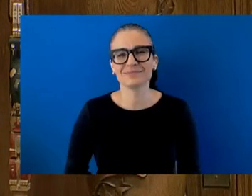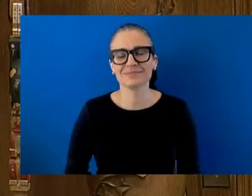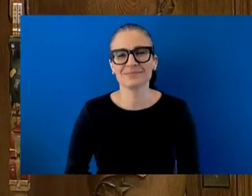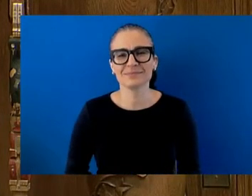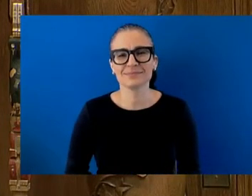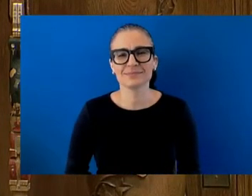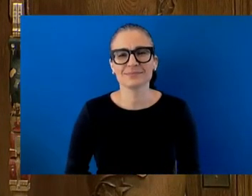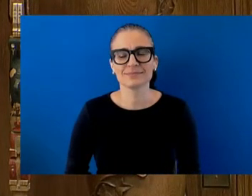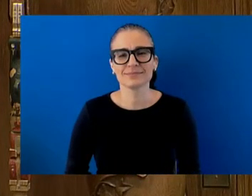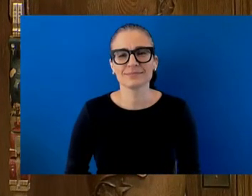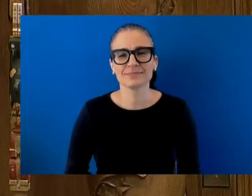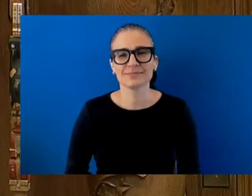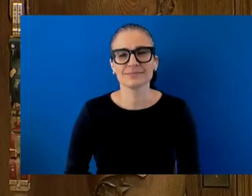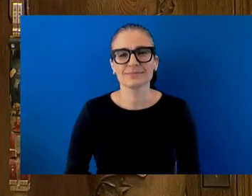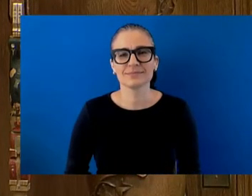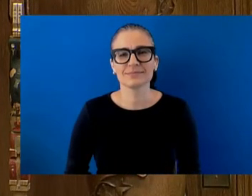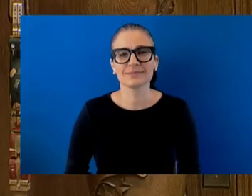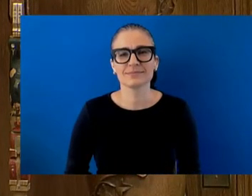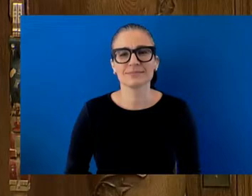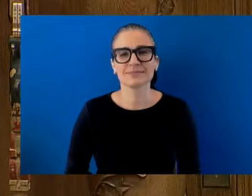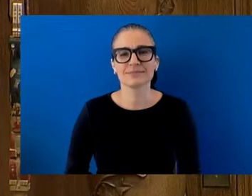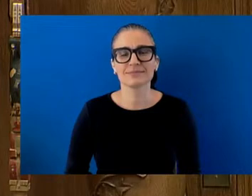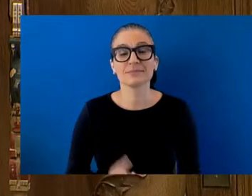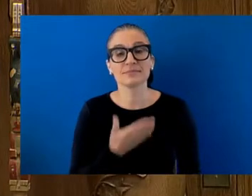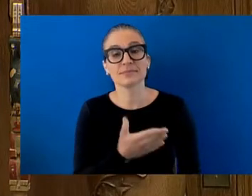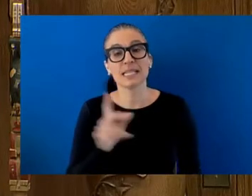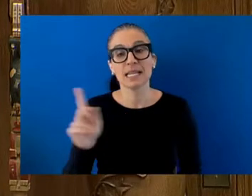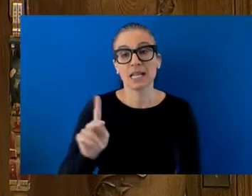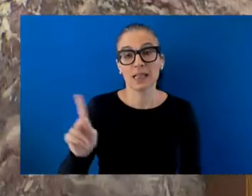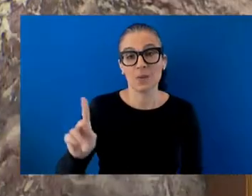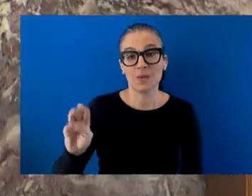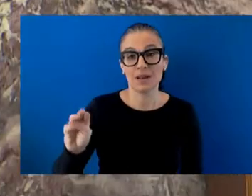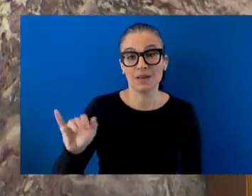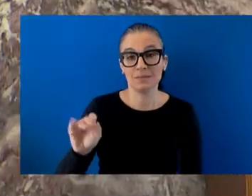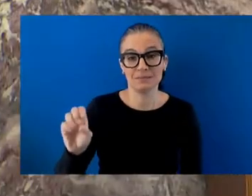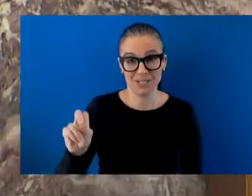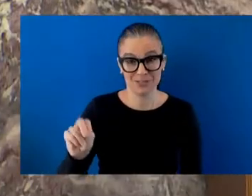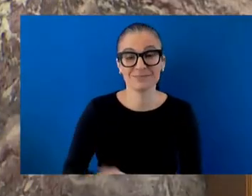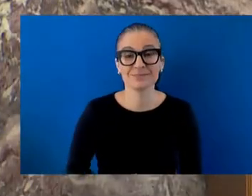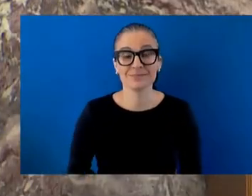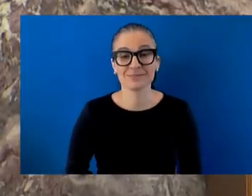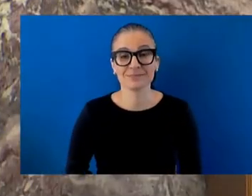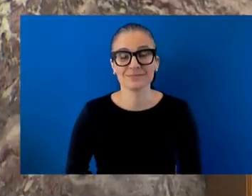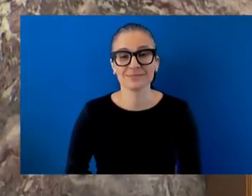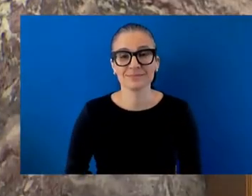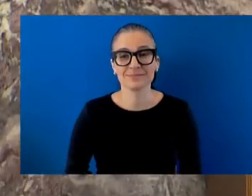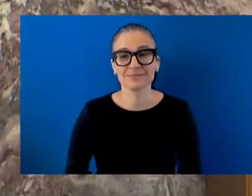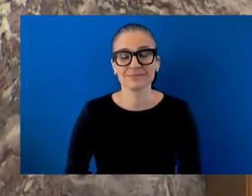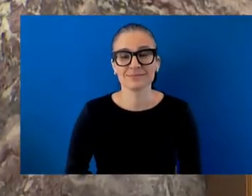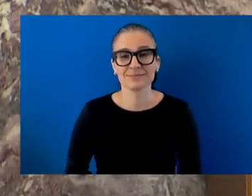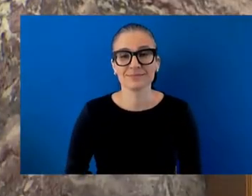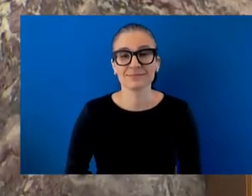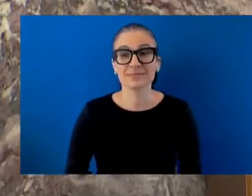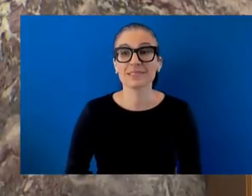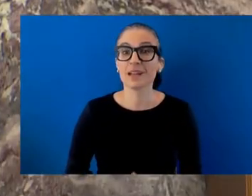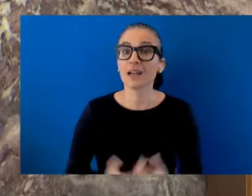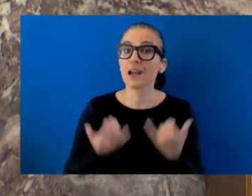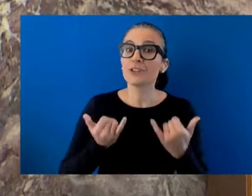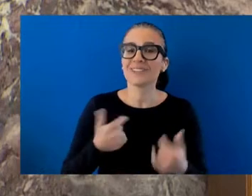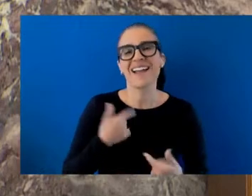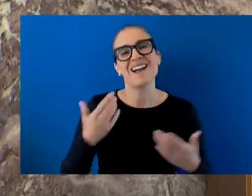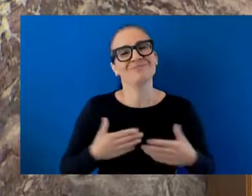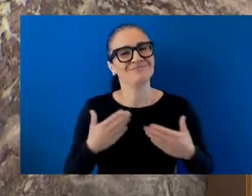Kelowna Mission. Thank you so much, Honourable Speaker. Well, today I have the privilege of introducing a very special guest to this